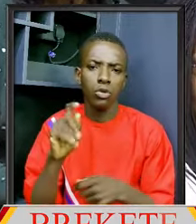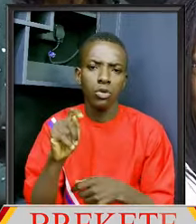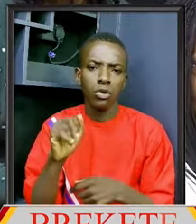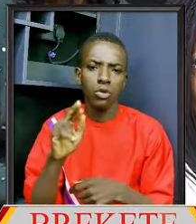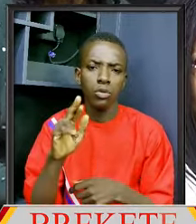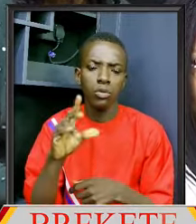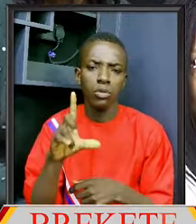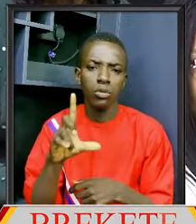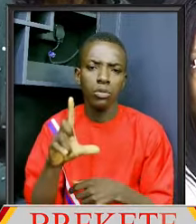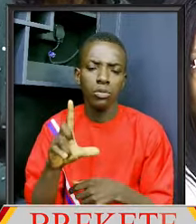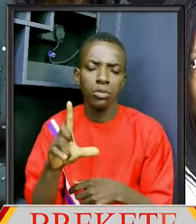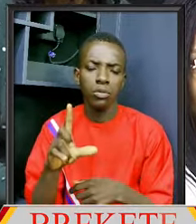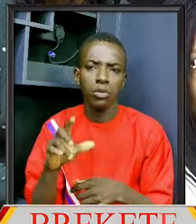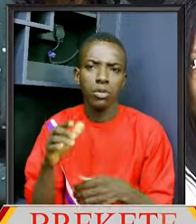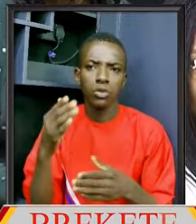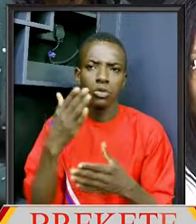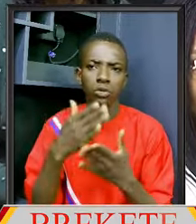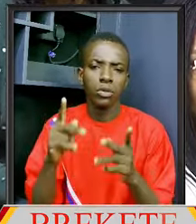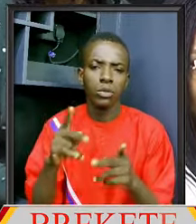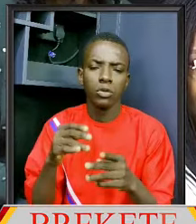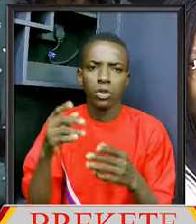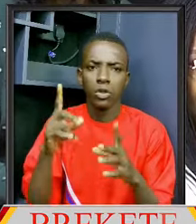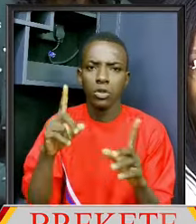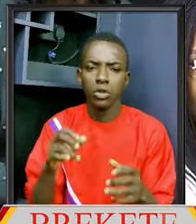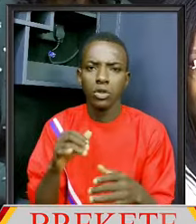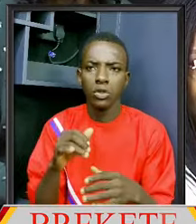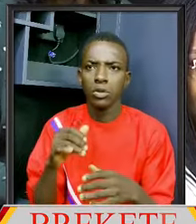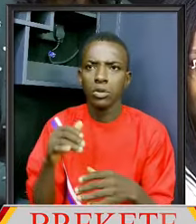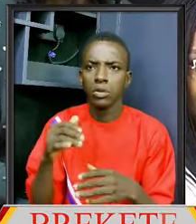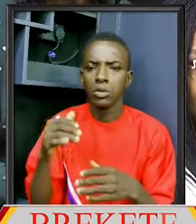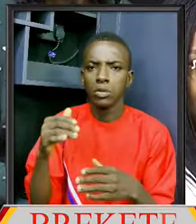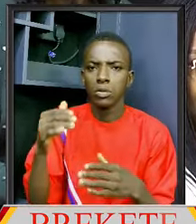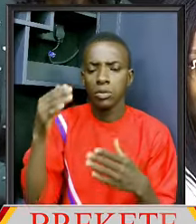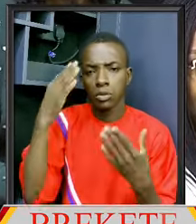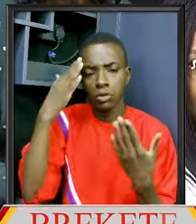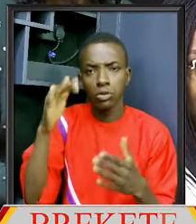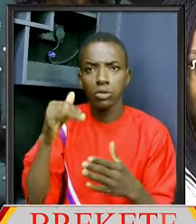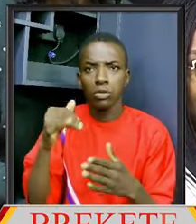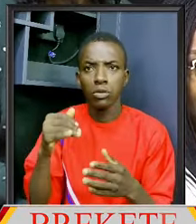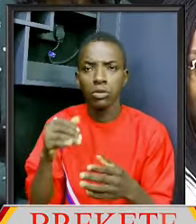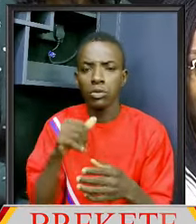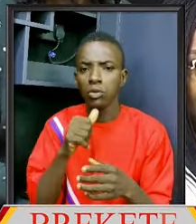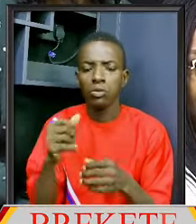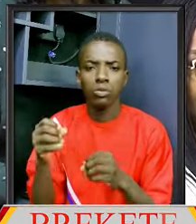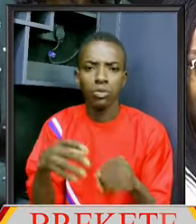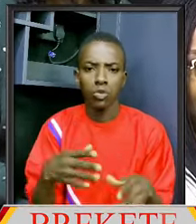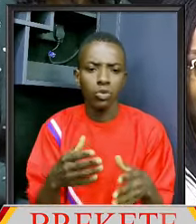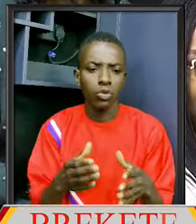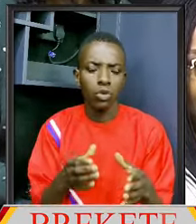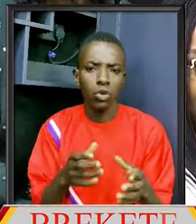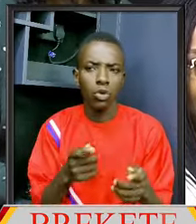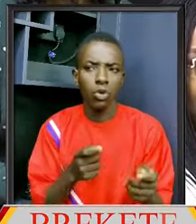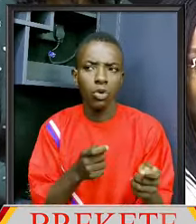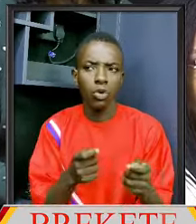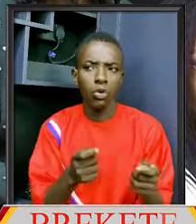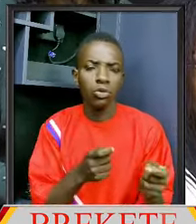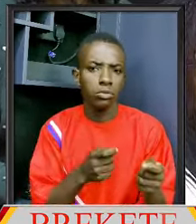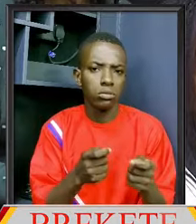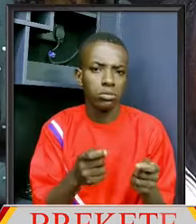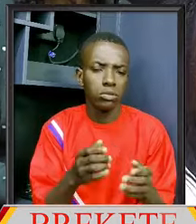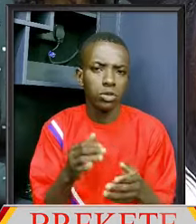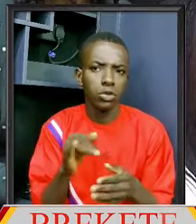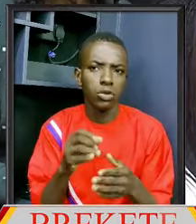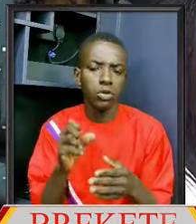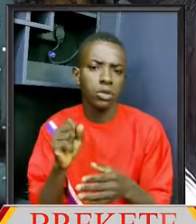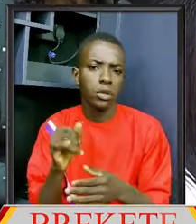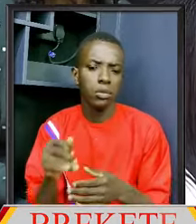Many people where they run tests know about them. Because they be quack, they know they put control. They go just carry a sample dry